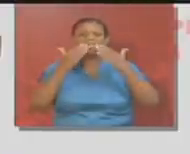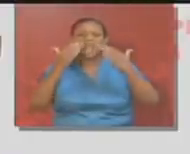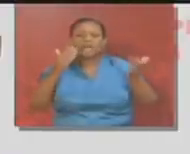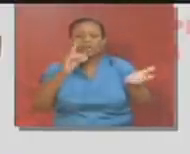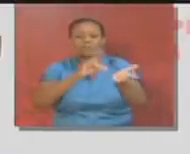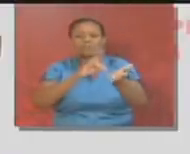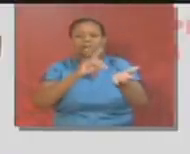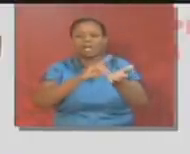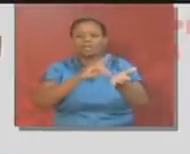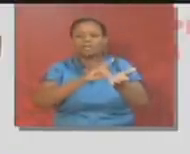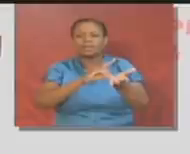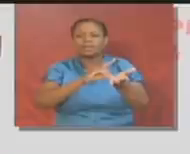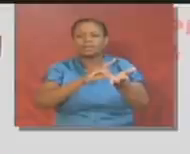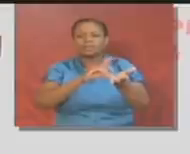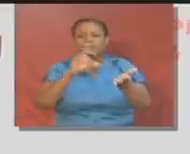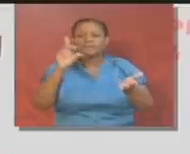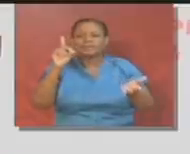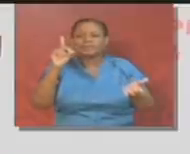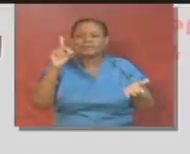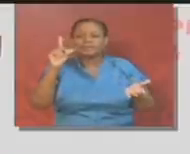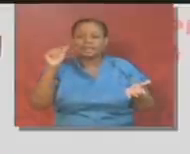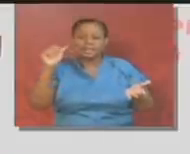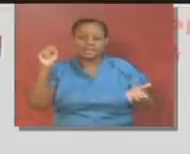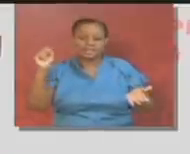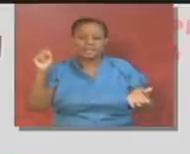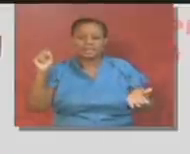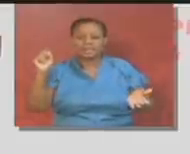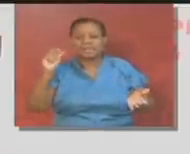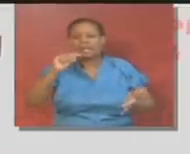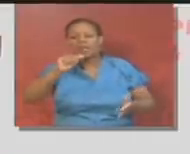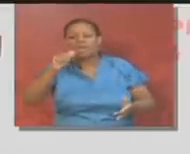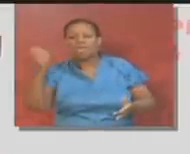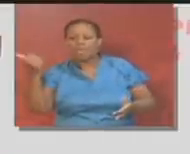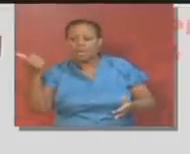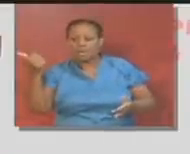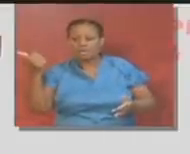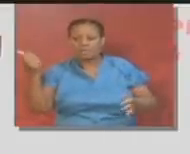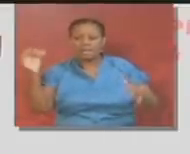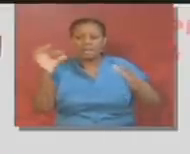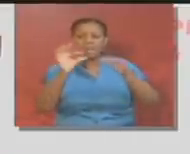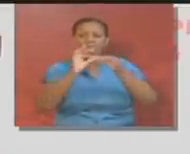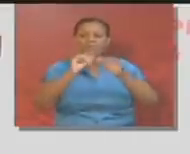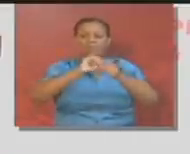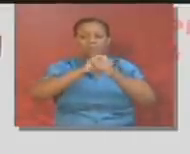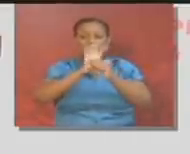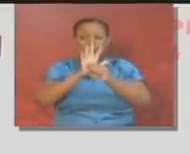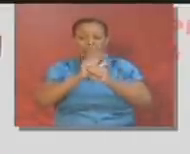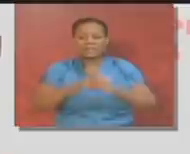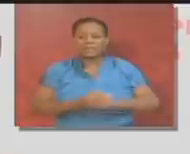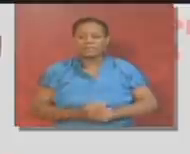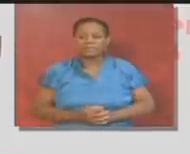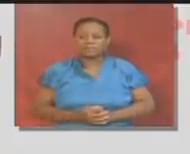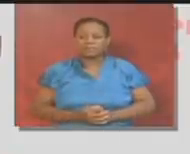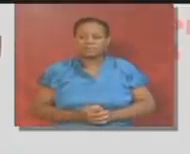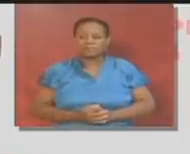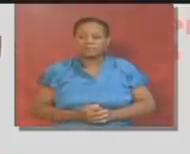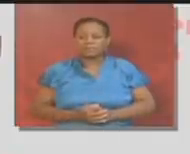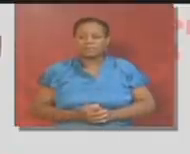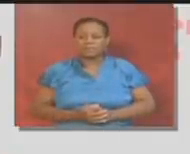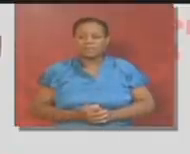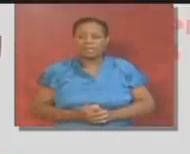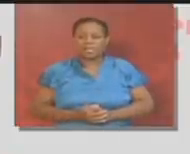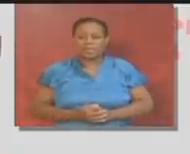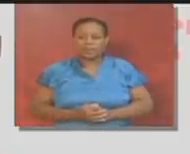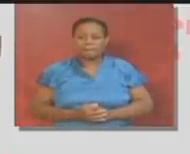to another health condition that is linked quite closely to COVID-19. Dr. Paul has been on the program